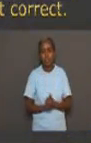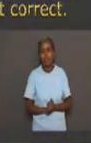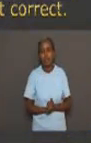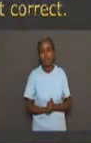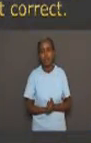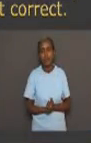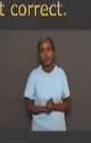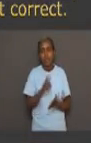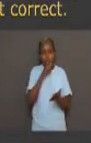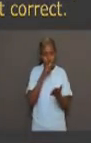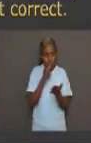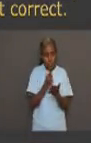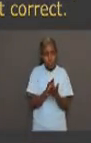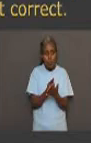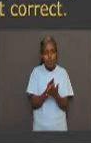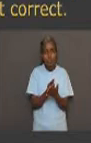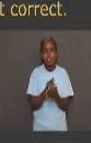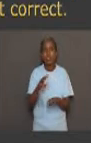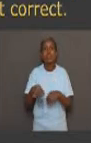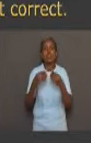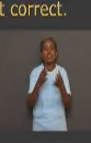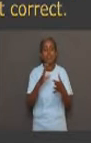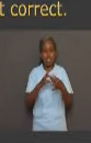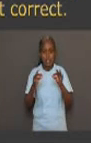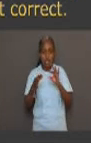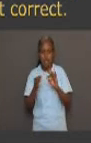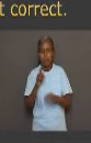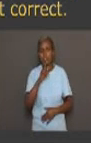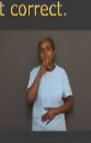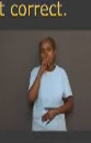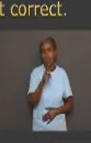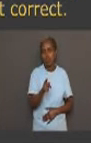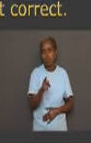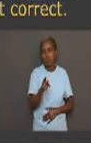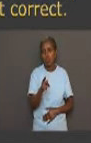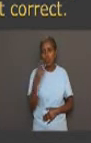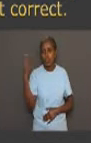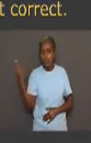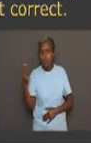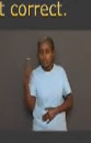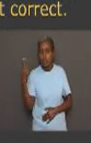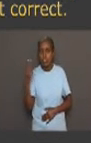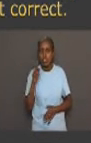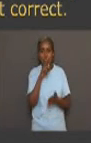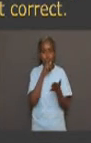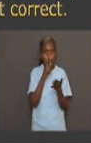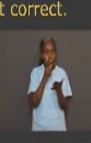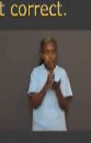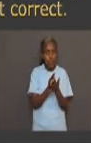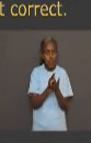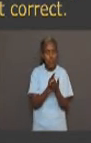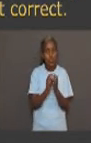To prove that a given statement is true, using proof